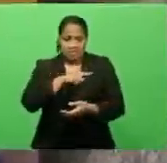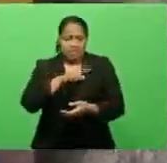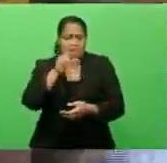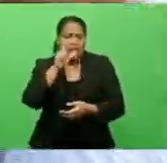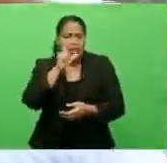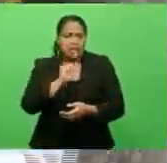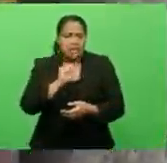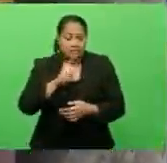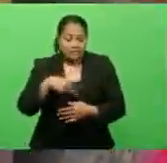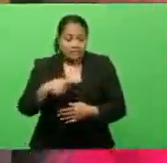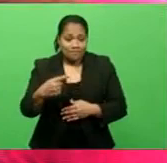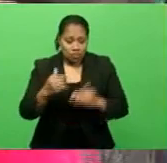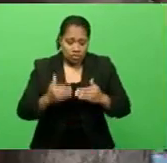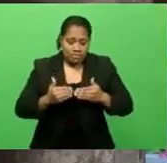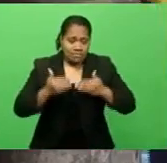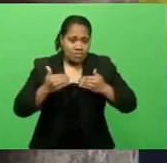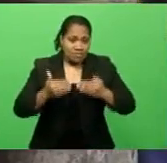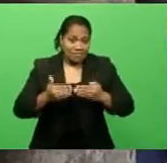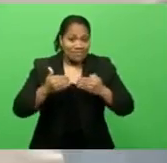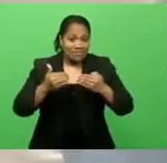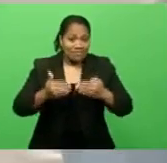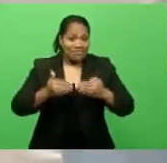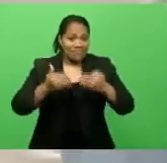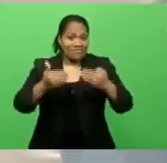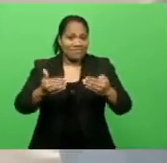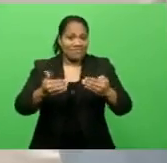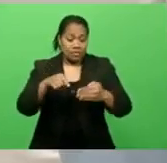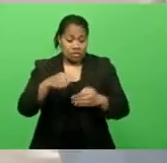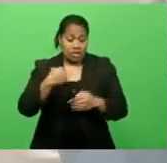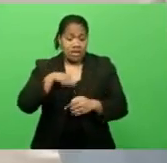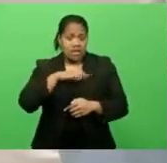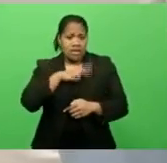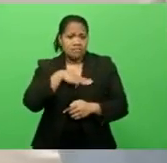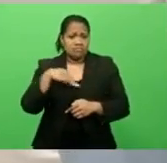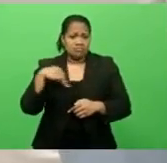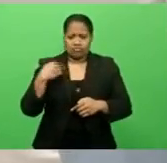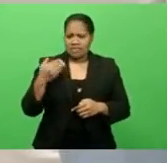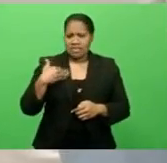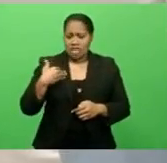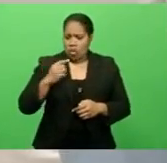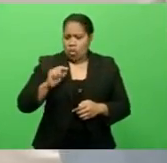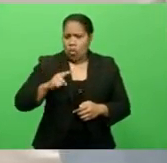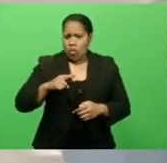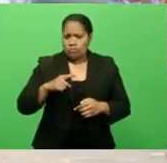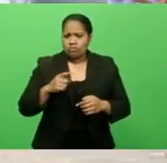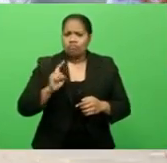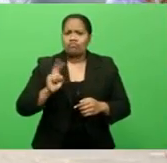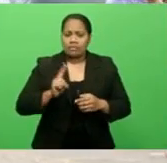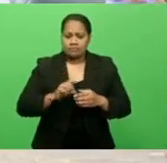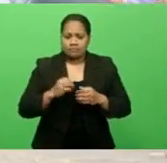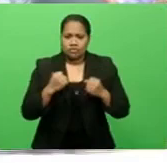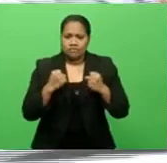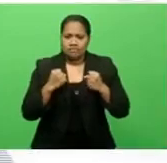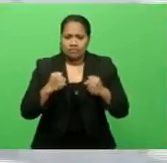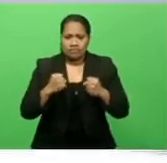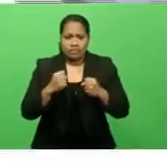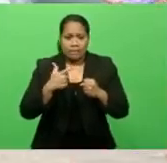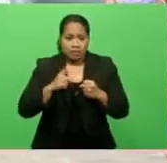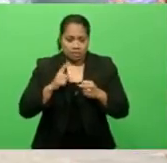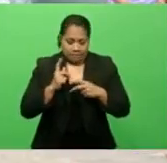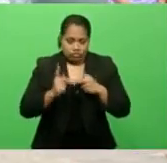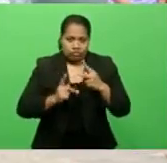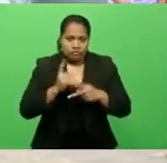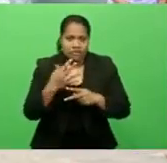continue to move on, and for us as a Minister of Health, continue to be strong in the processes that we have in place in protecting this